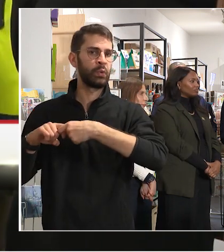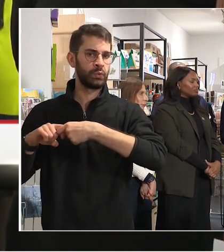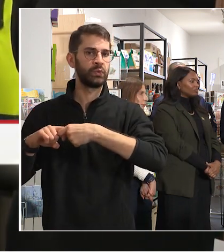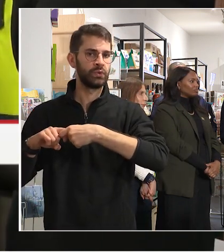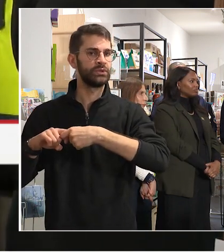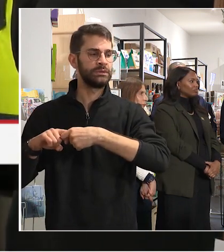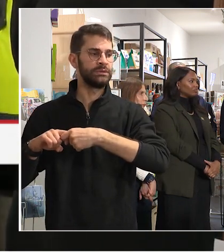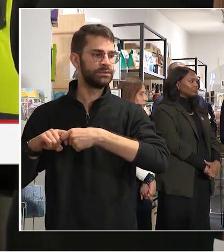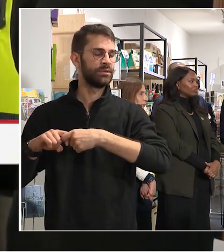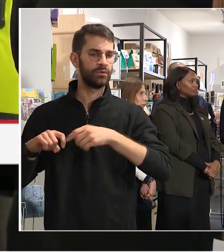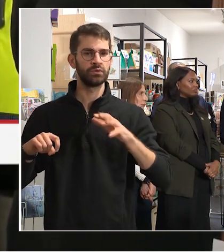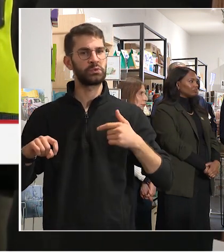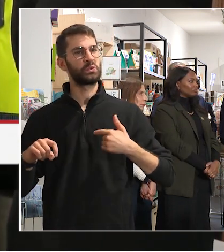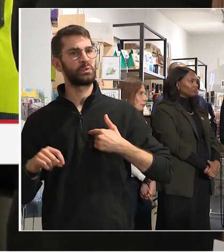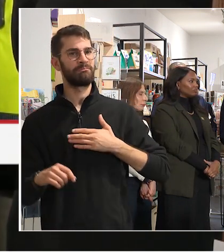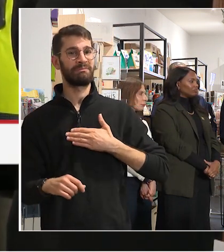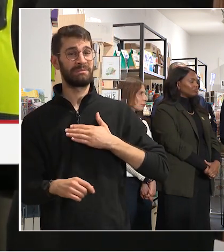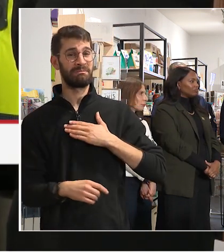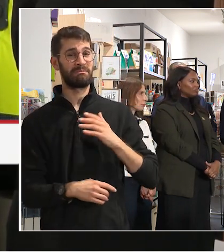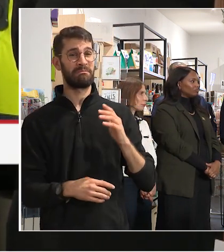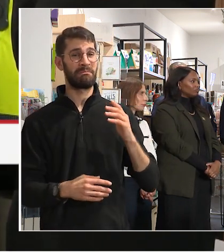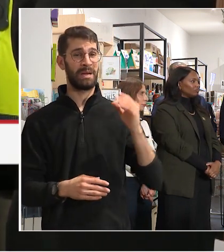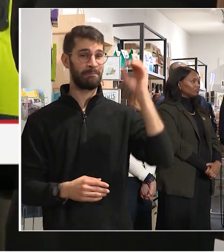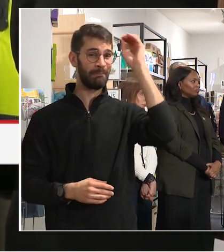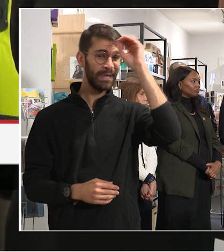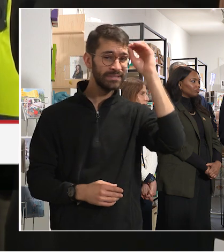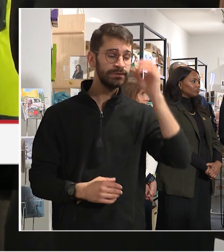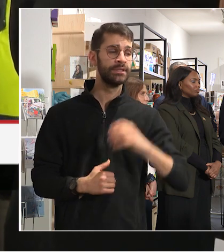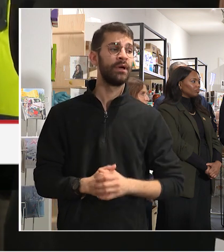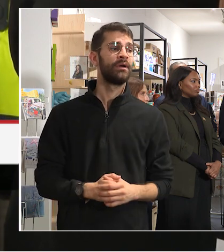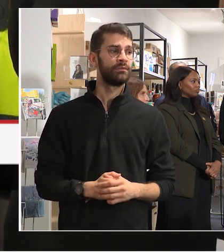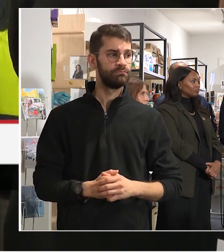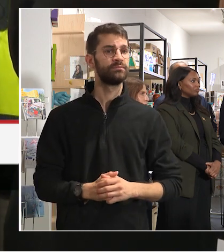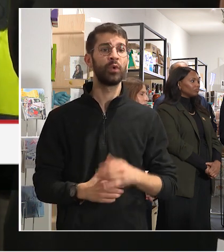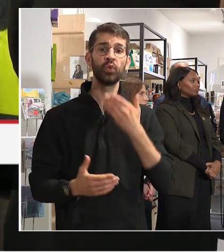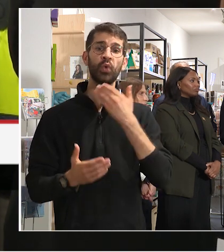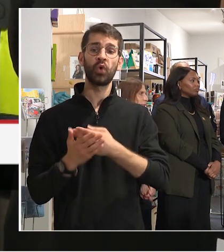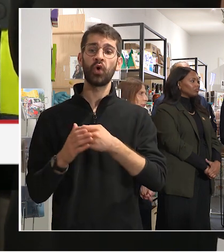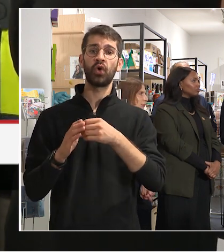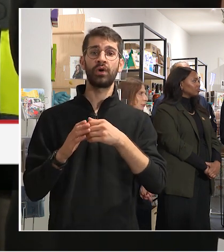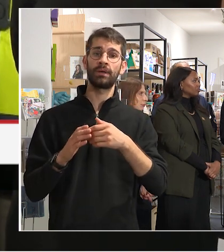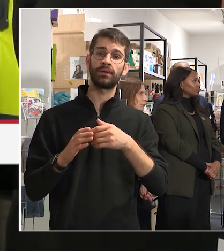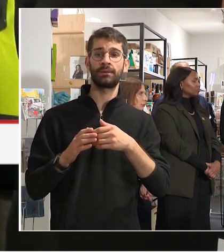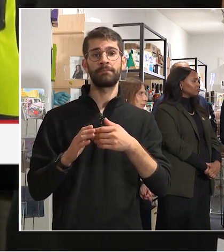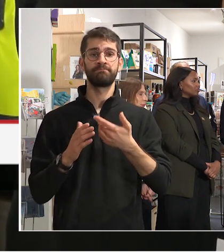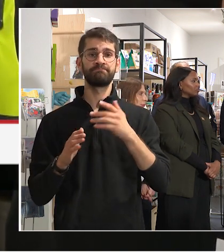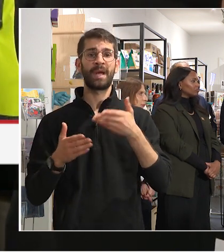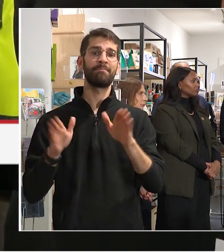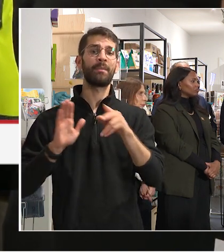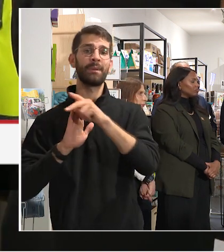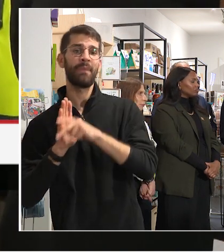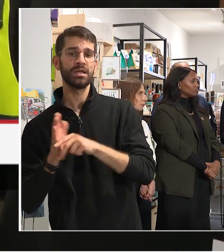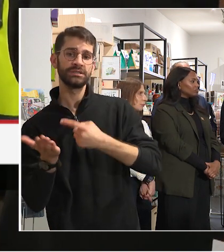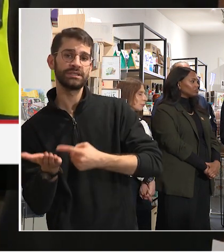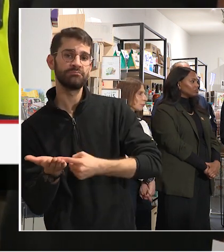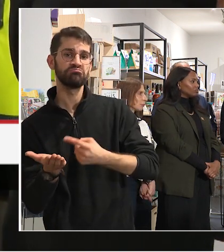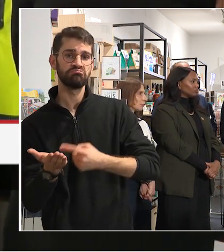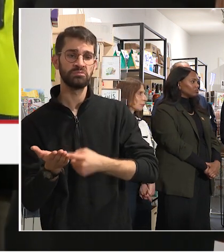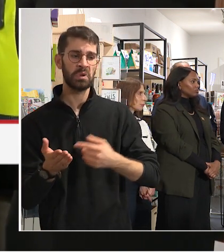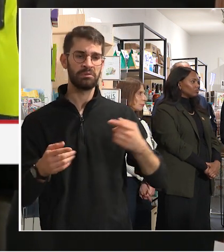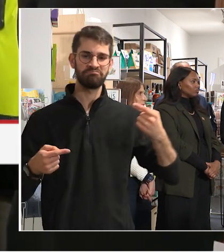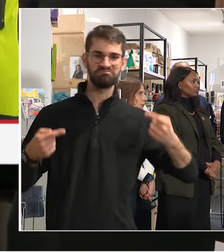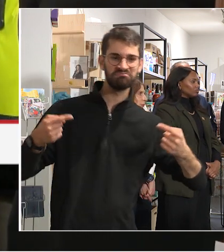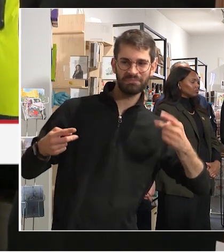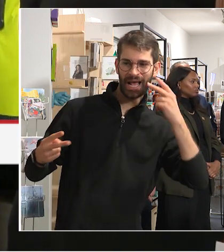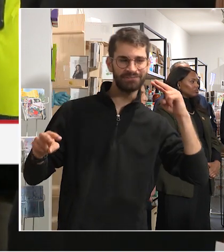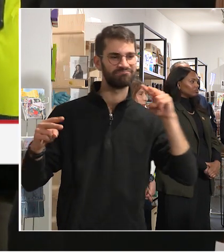the category, there are good public policy arguments on both sides. I fall into the category